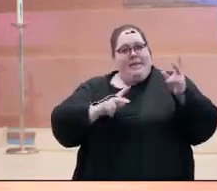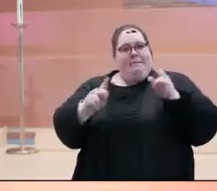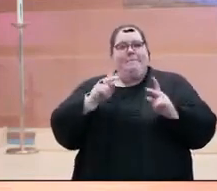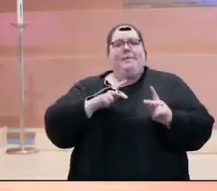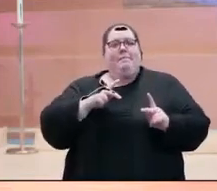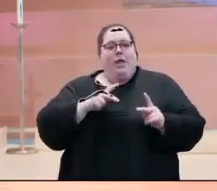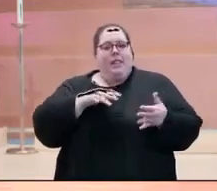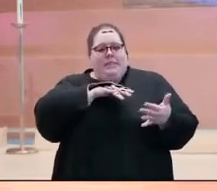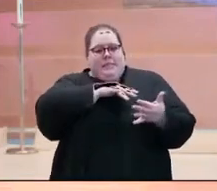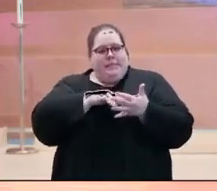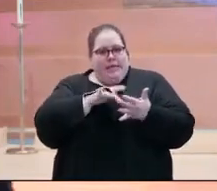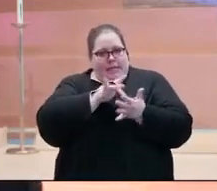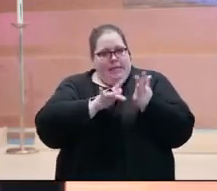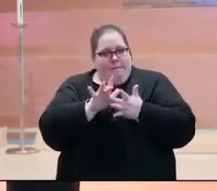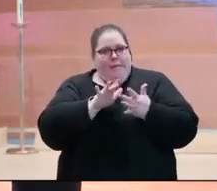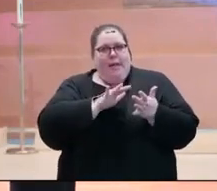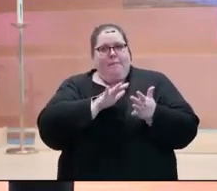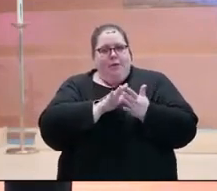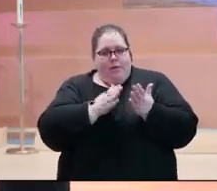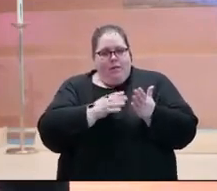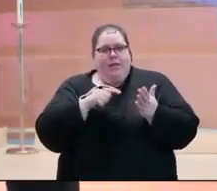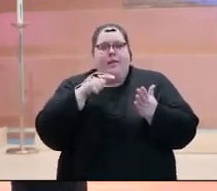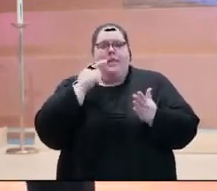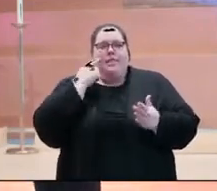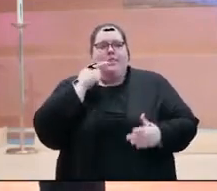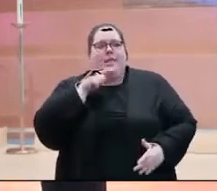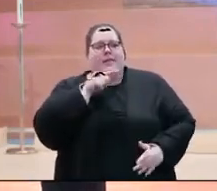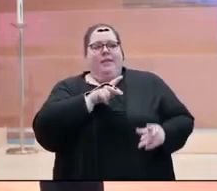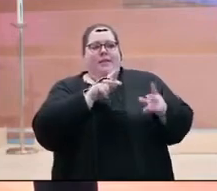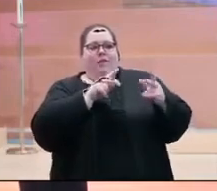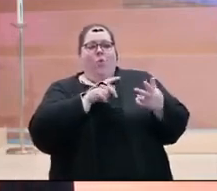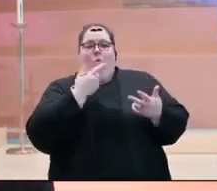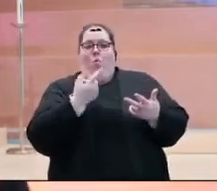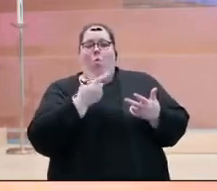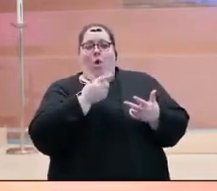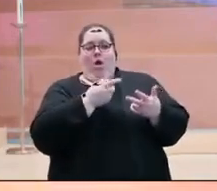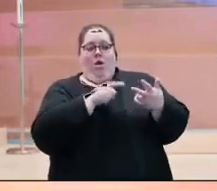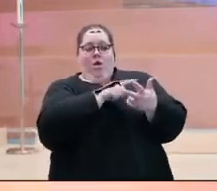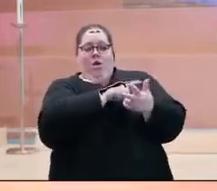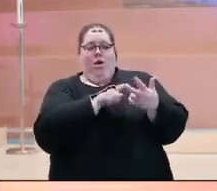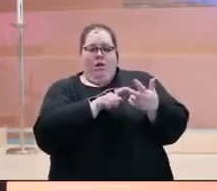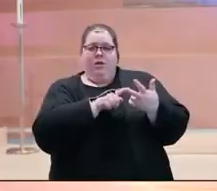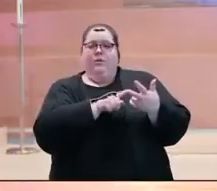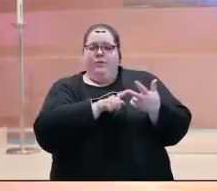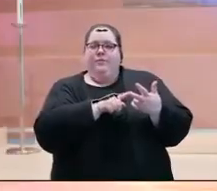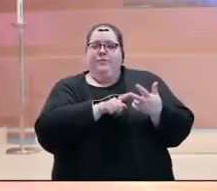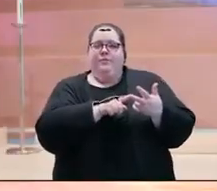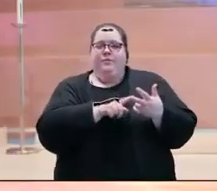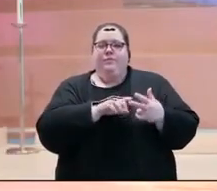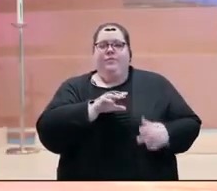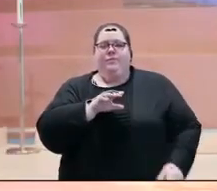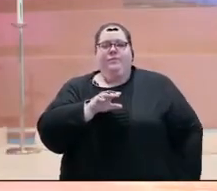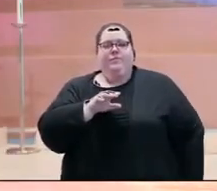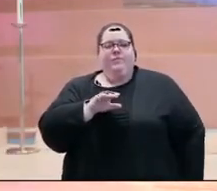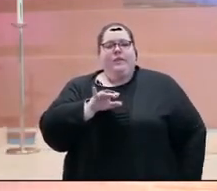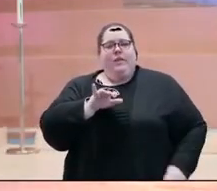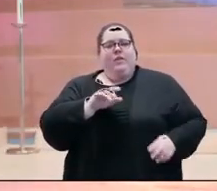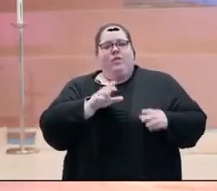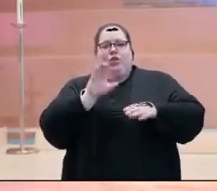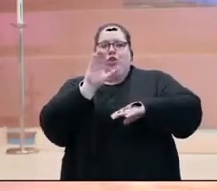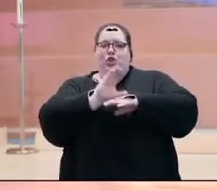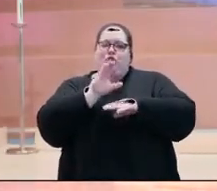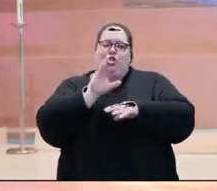that one of these men that was there is what we call a theophany or a Christophany, which is a big fancy church word to say that this is